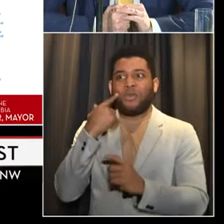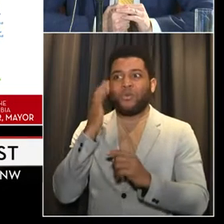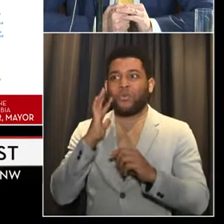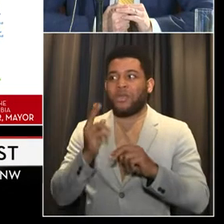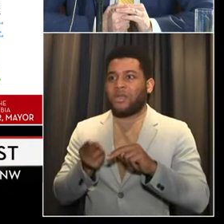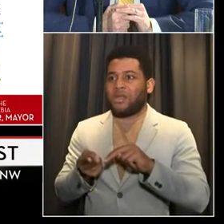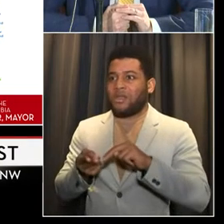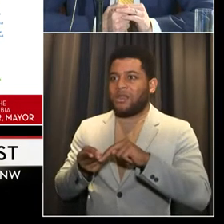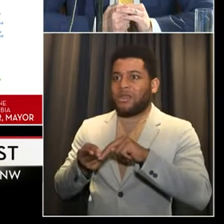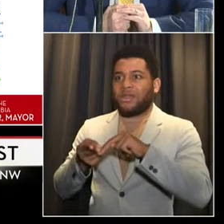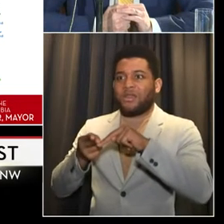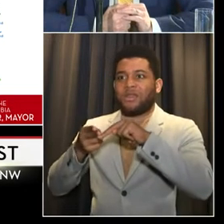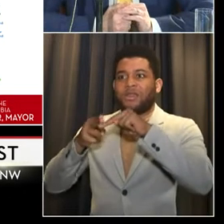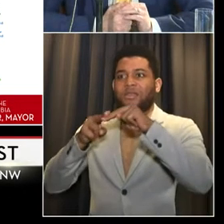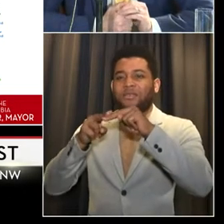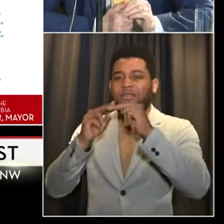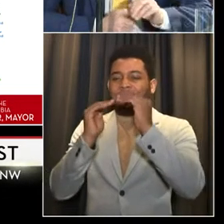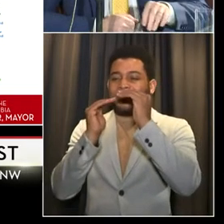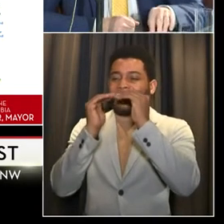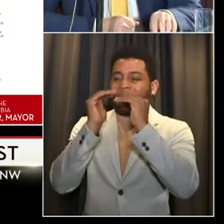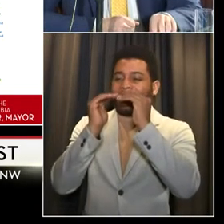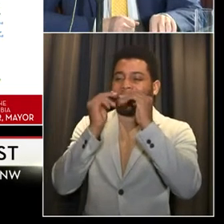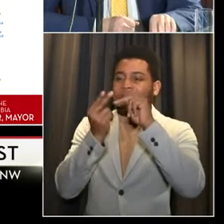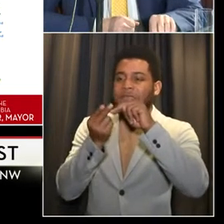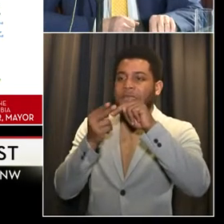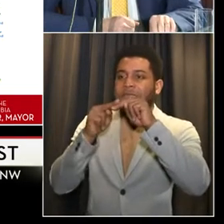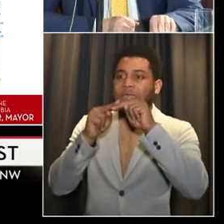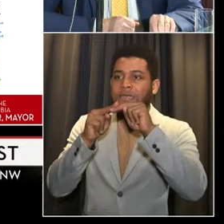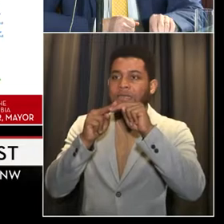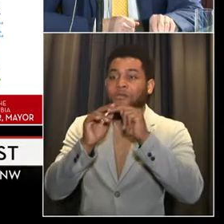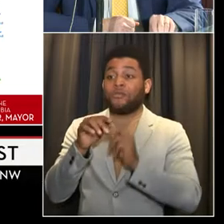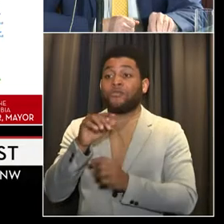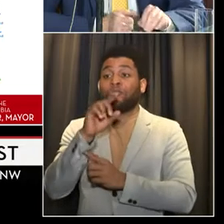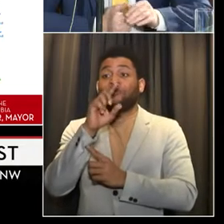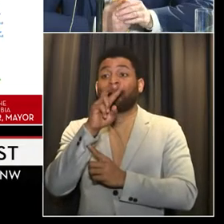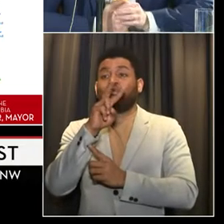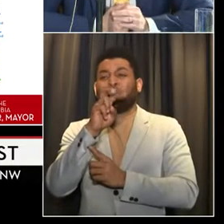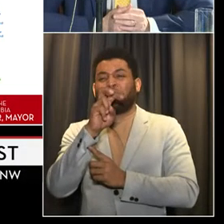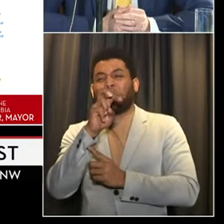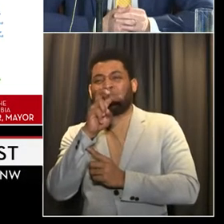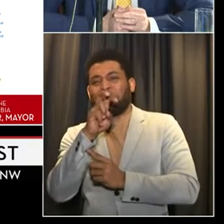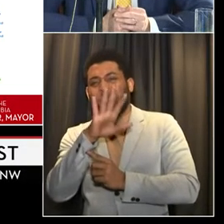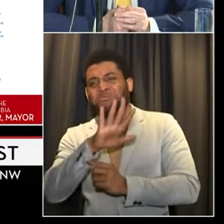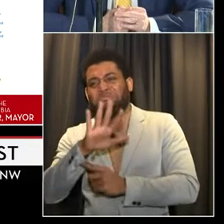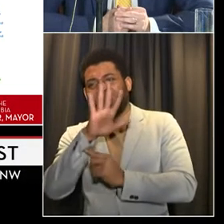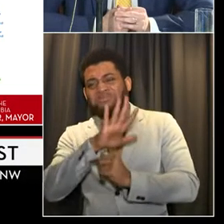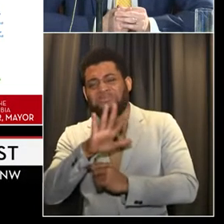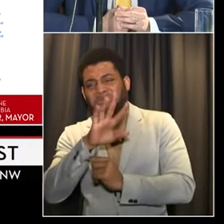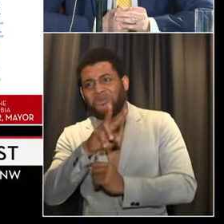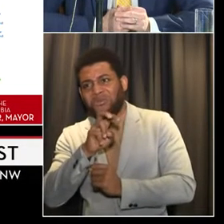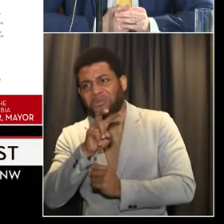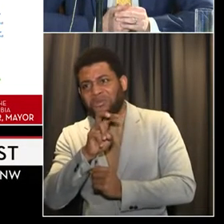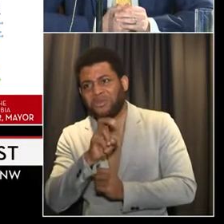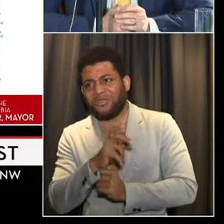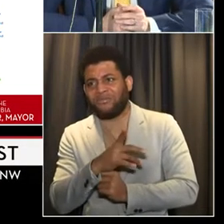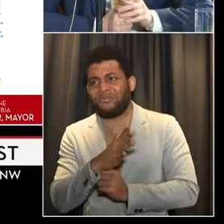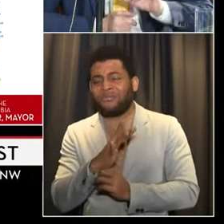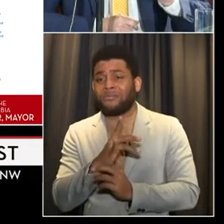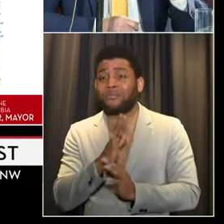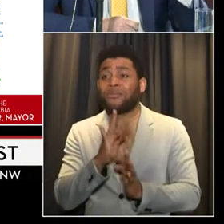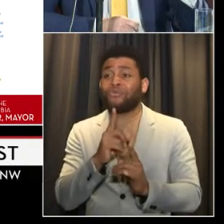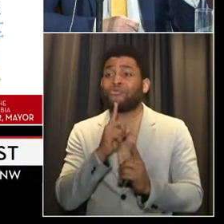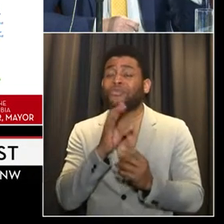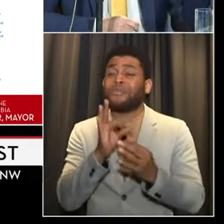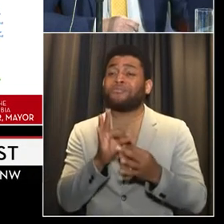to 200, so a bit of an increase, but a really profound increase we've seen in young people being involved in carjackings. Now, this